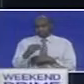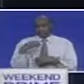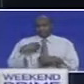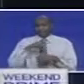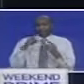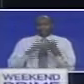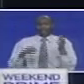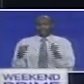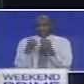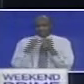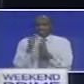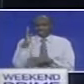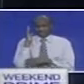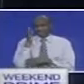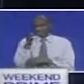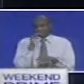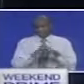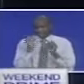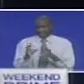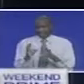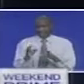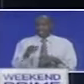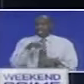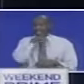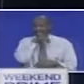of insecurity in the region.